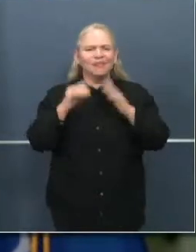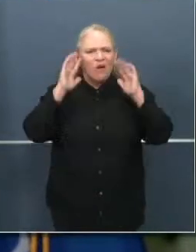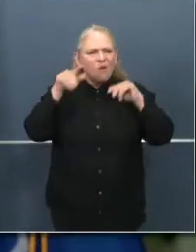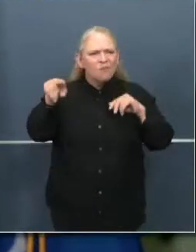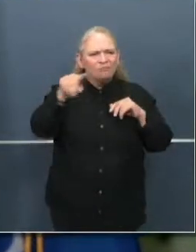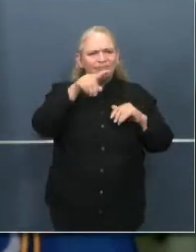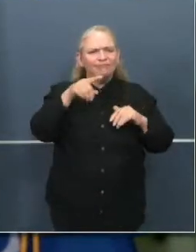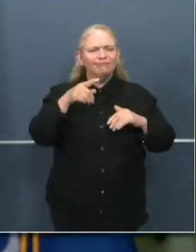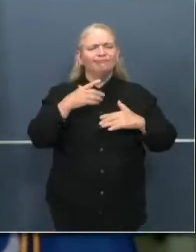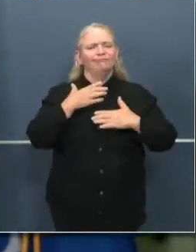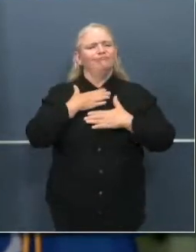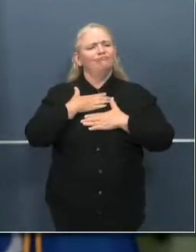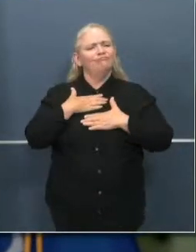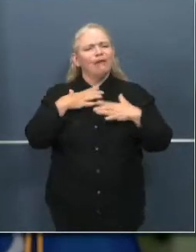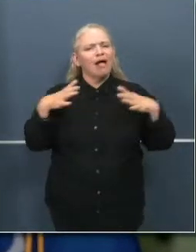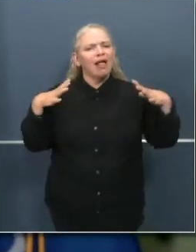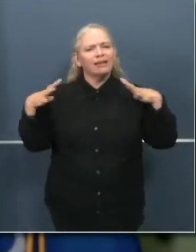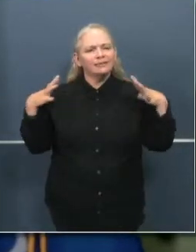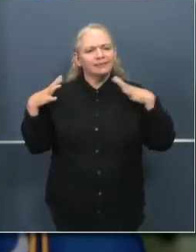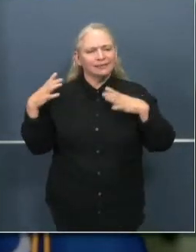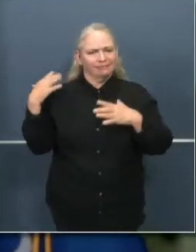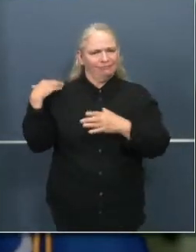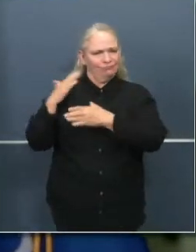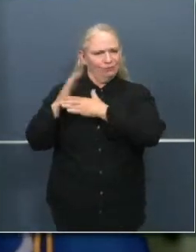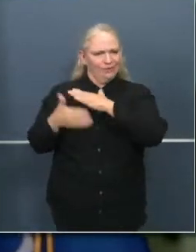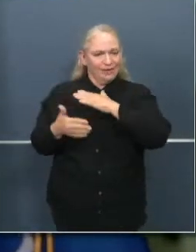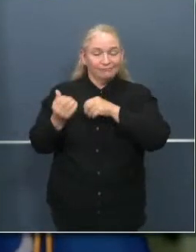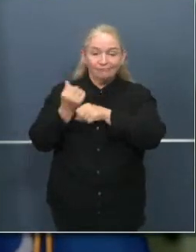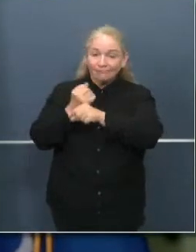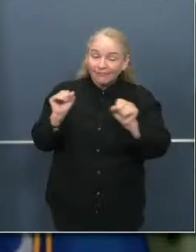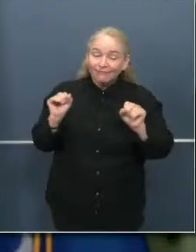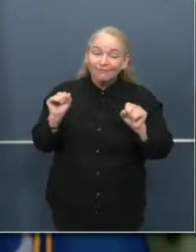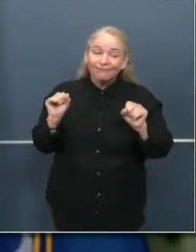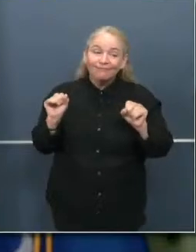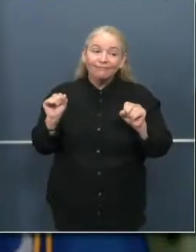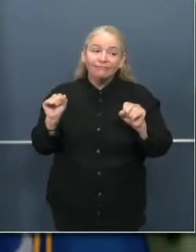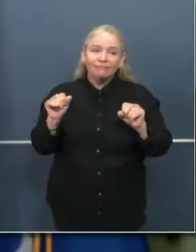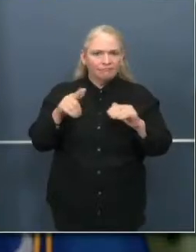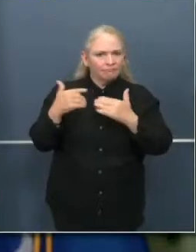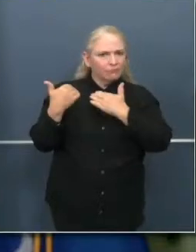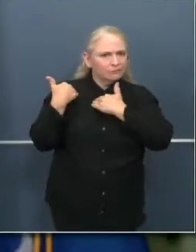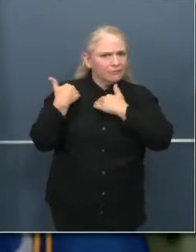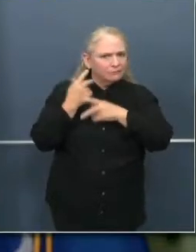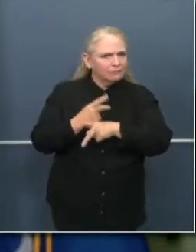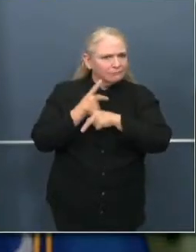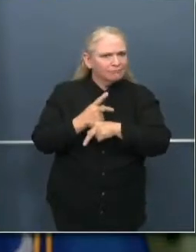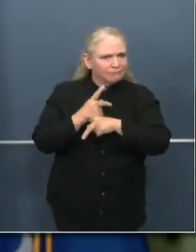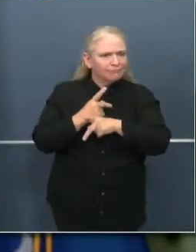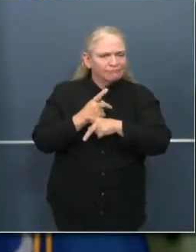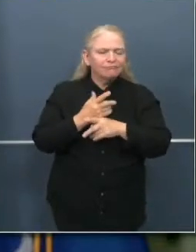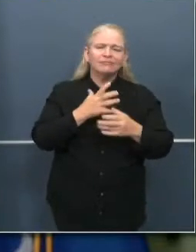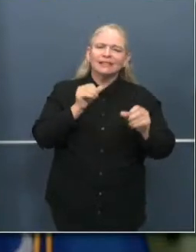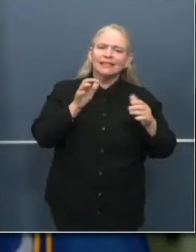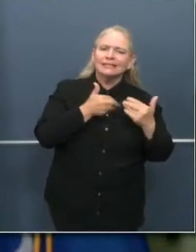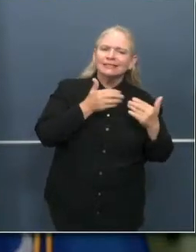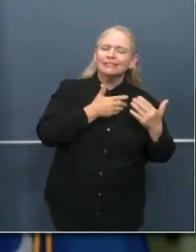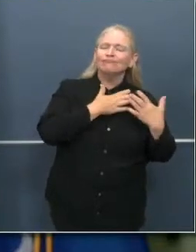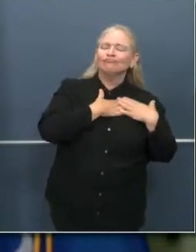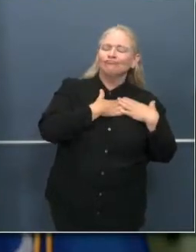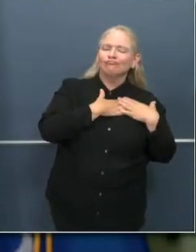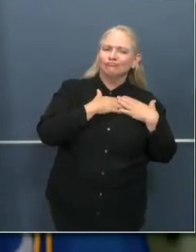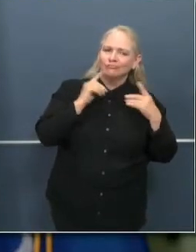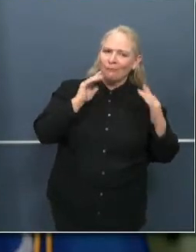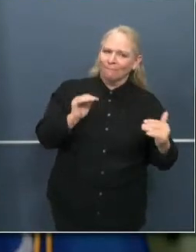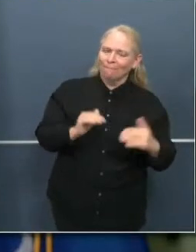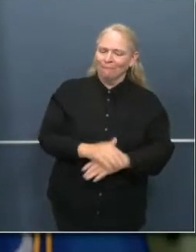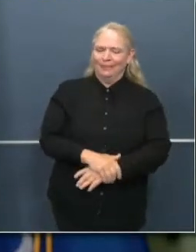holiday weekend. I wanted to do what we're accustomed to doing here at noon every week, particularly in the beginning of the week, and